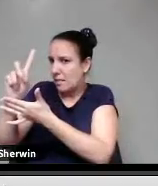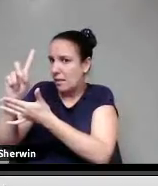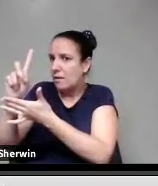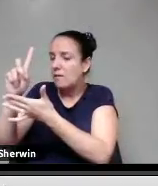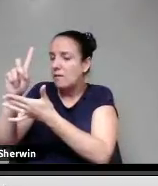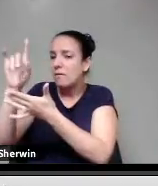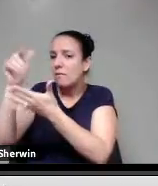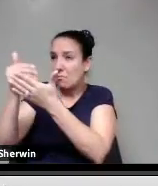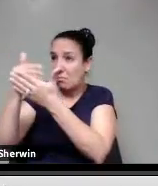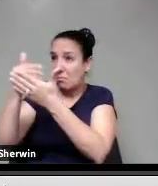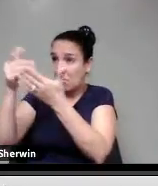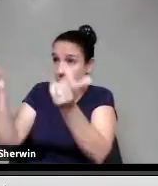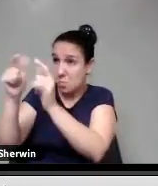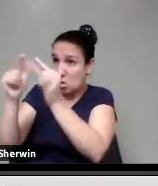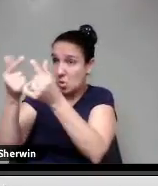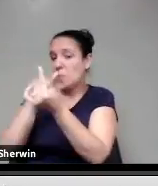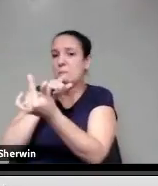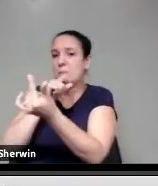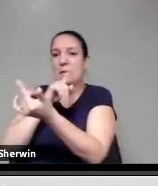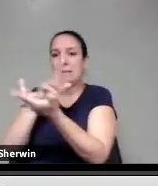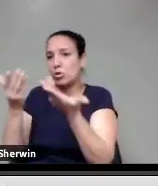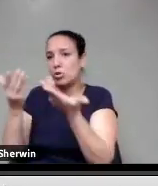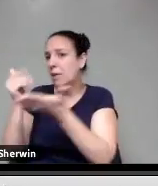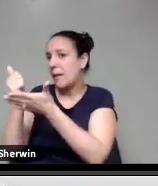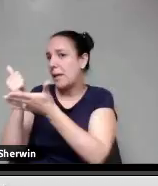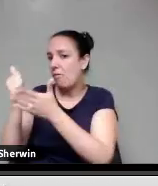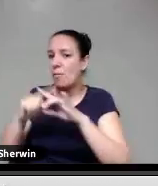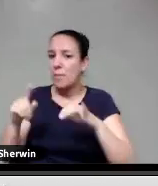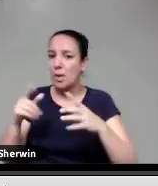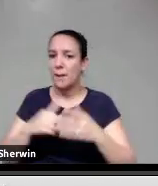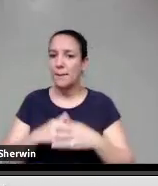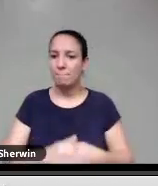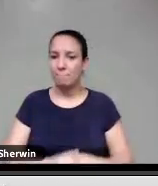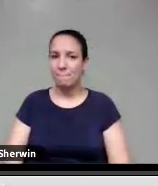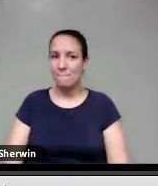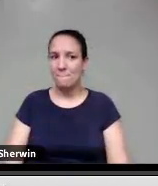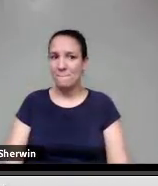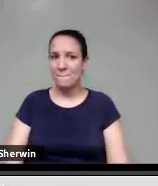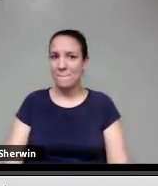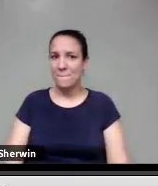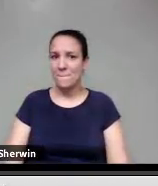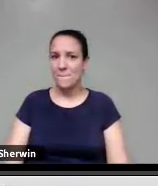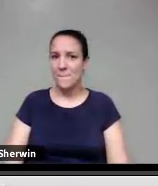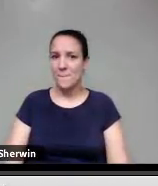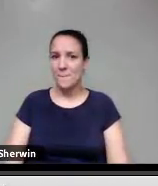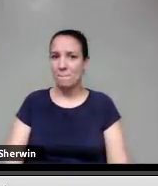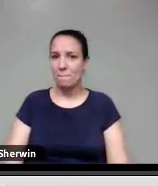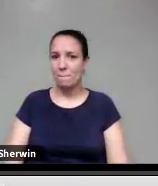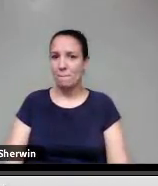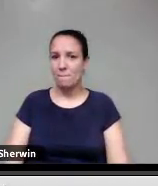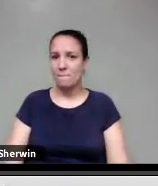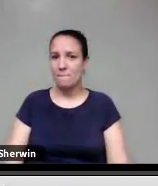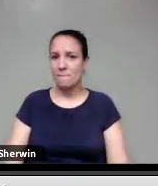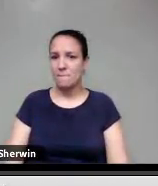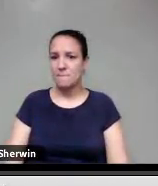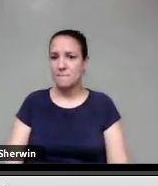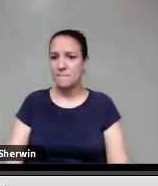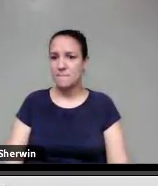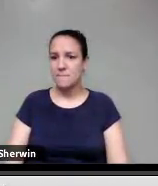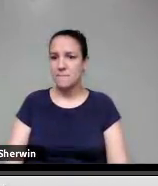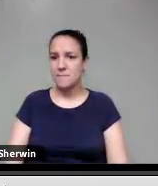TV, there will be some place where the comedian that's on the show will serve on a focus group, and it's usually a disaster or it's something silly